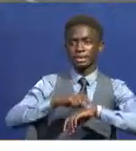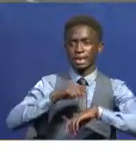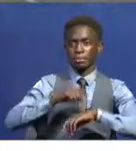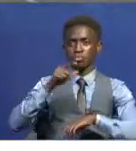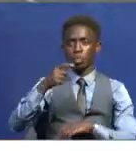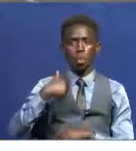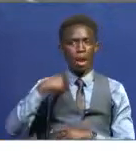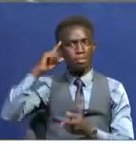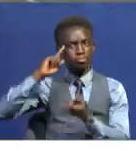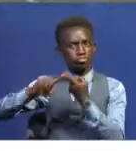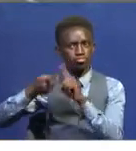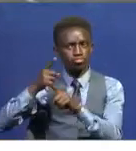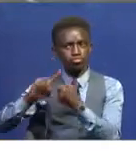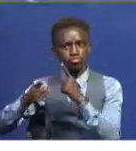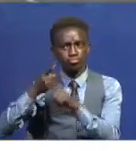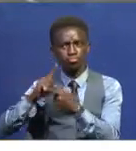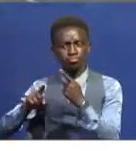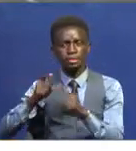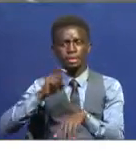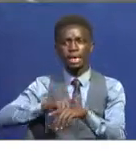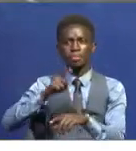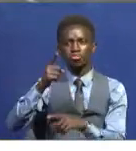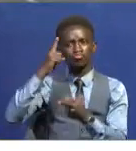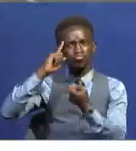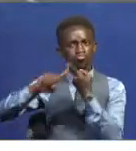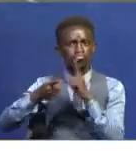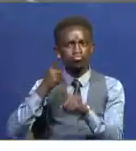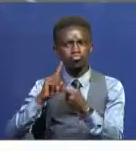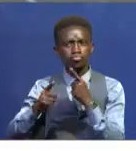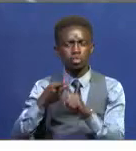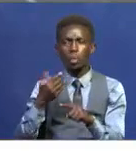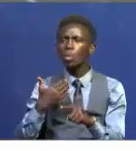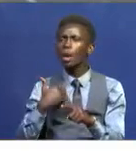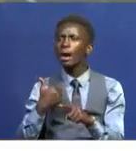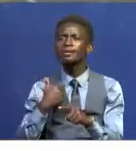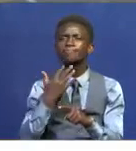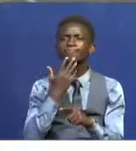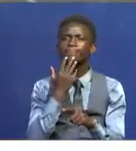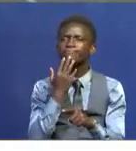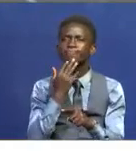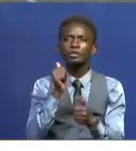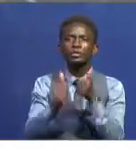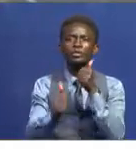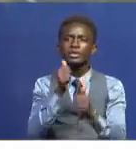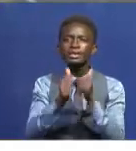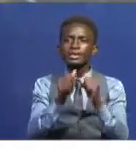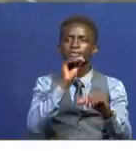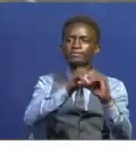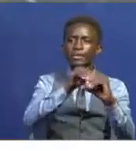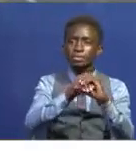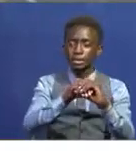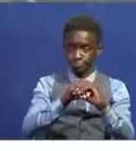or thinking of going into any investment, because when you